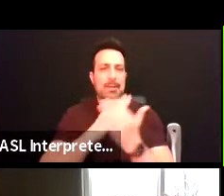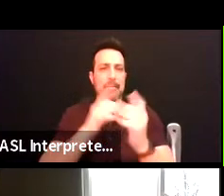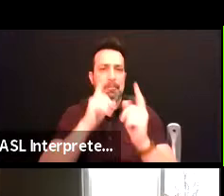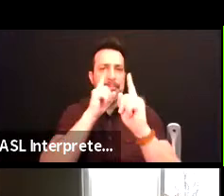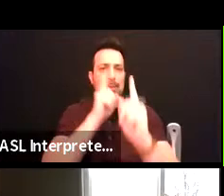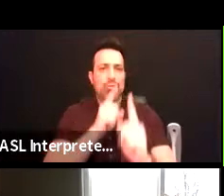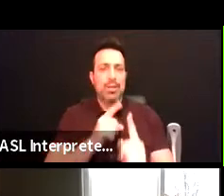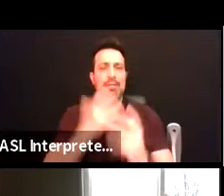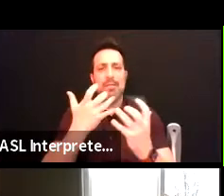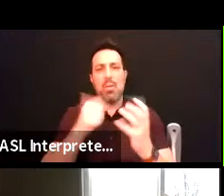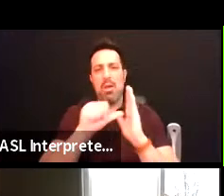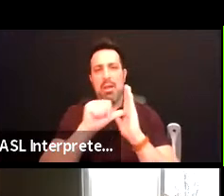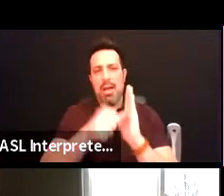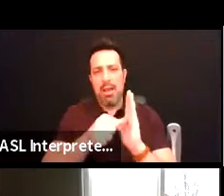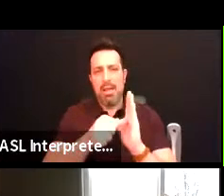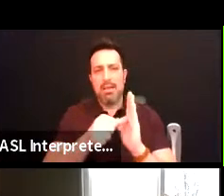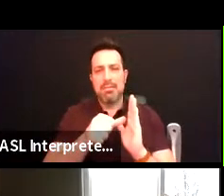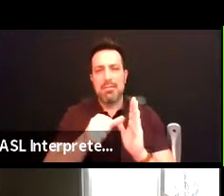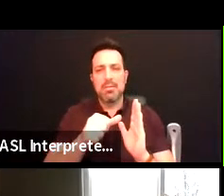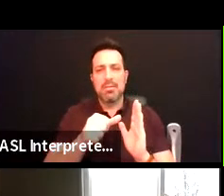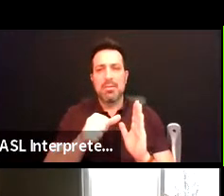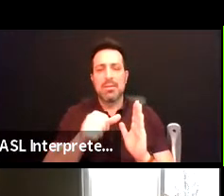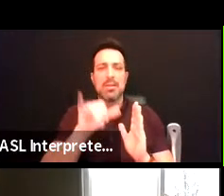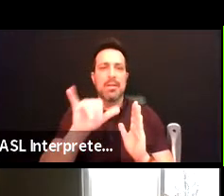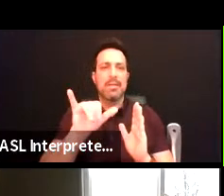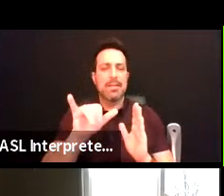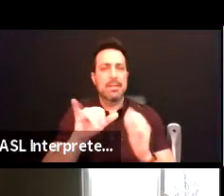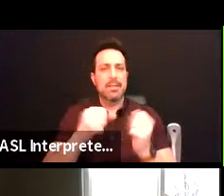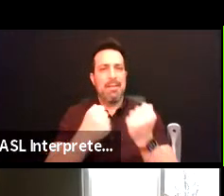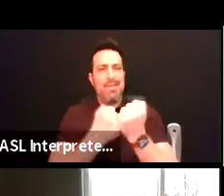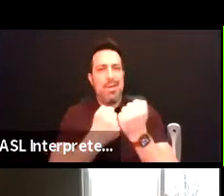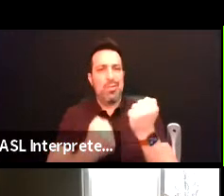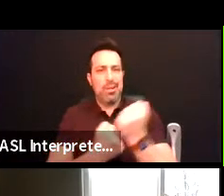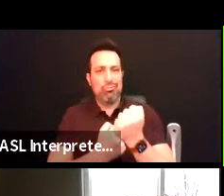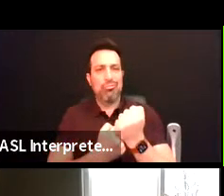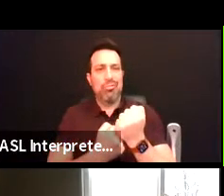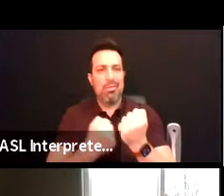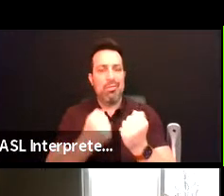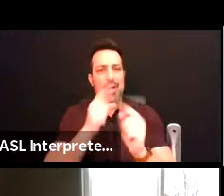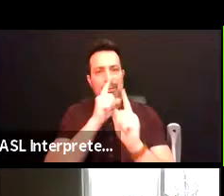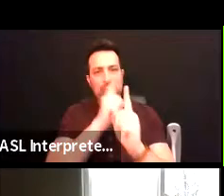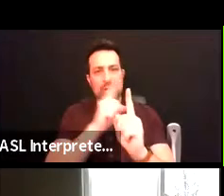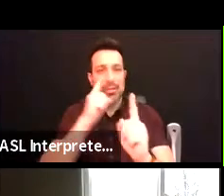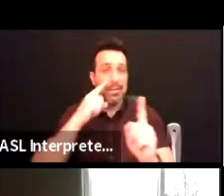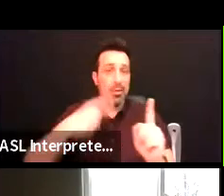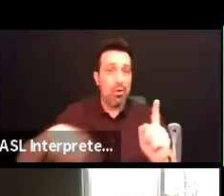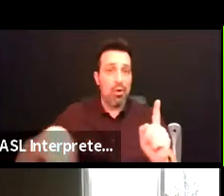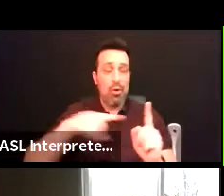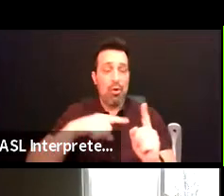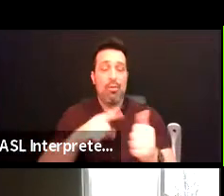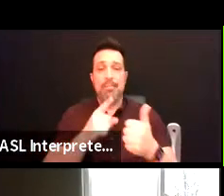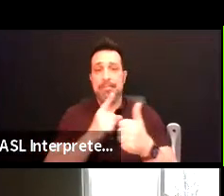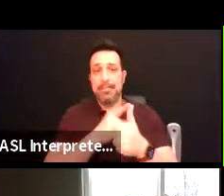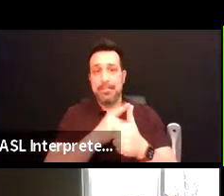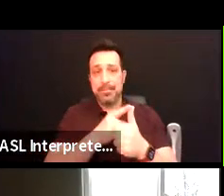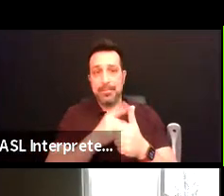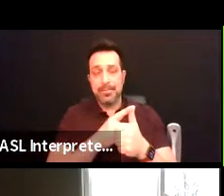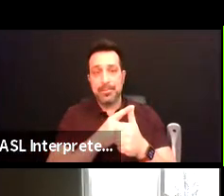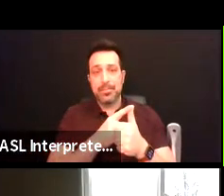to highlight these foundational objectives for all of us. One is